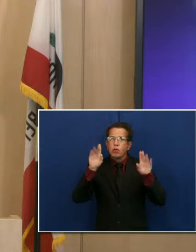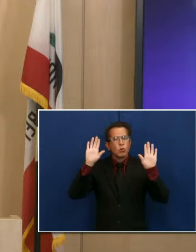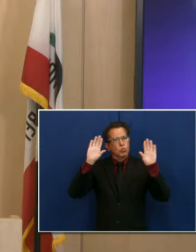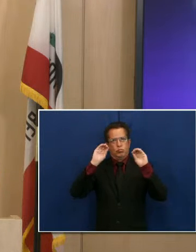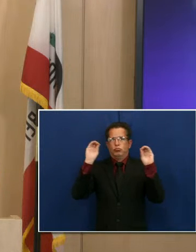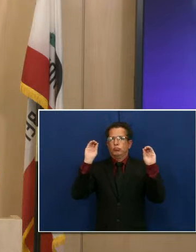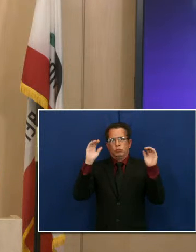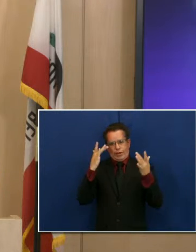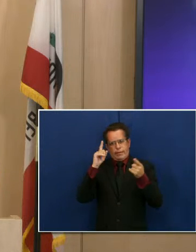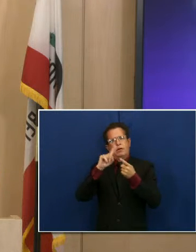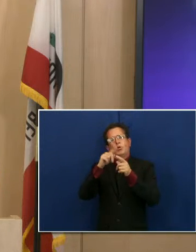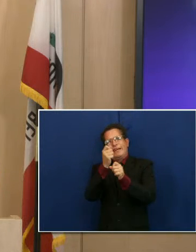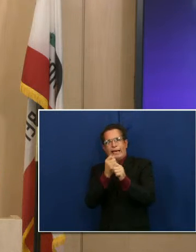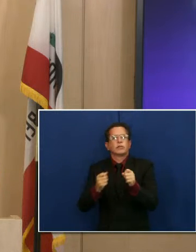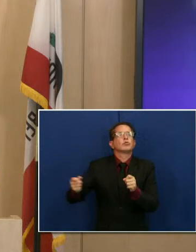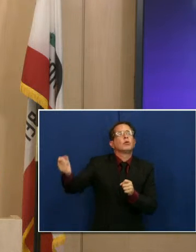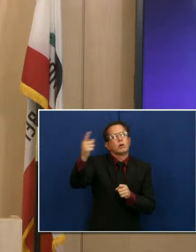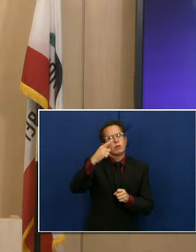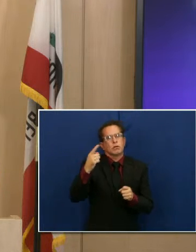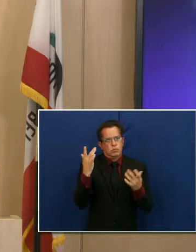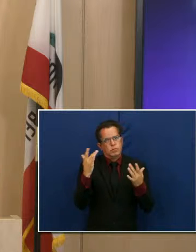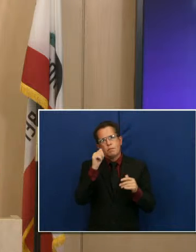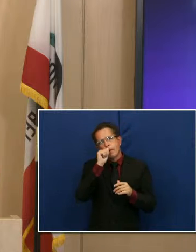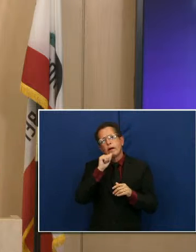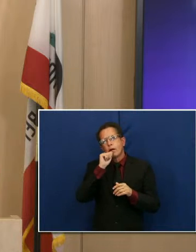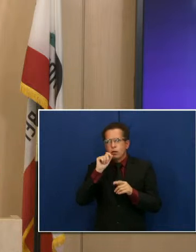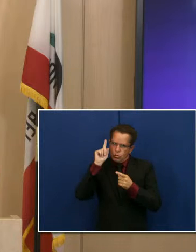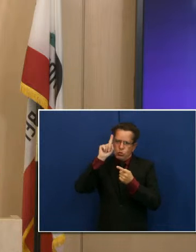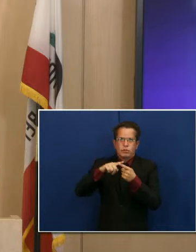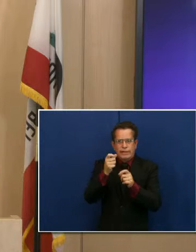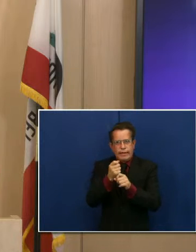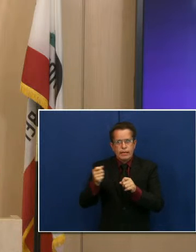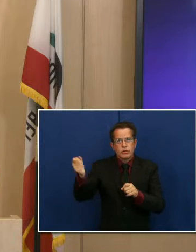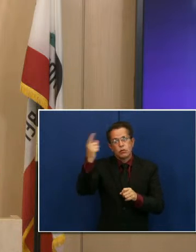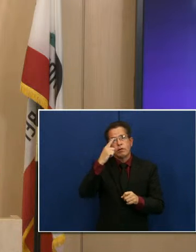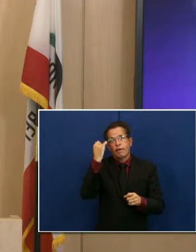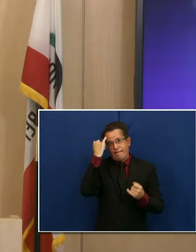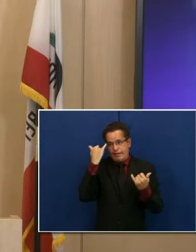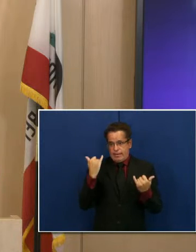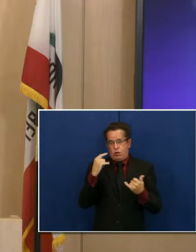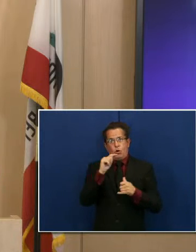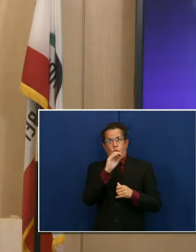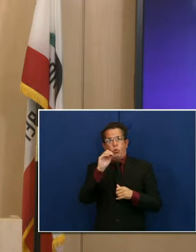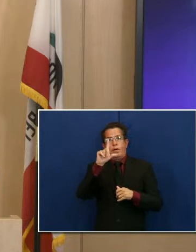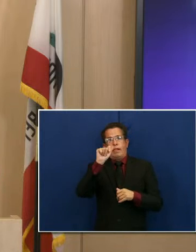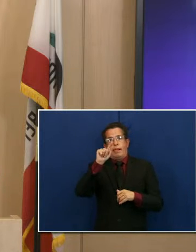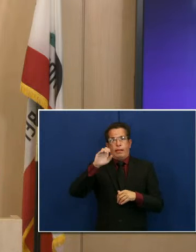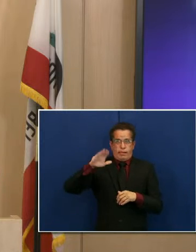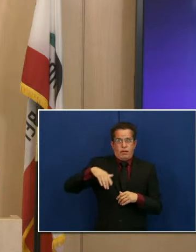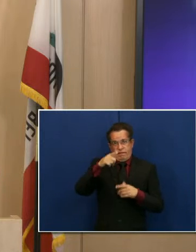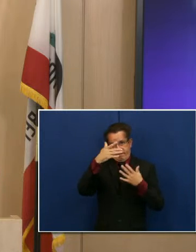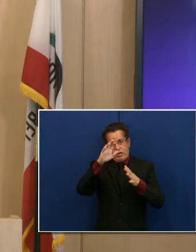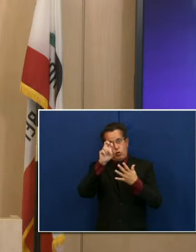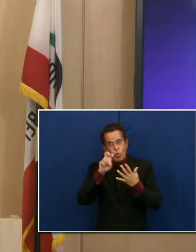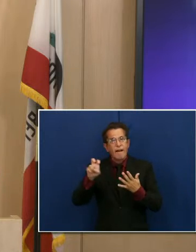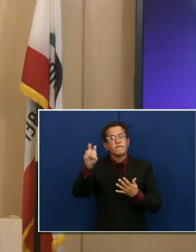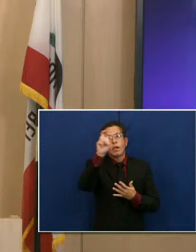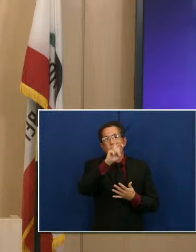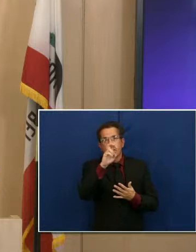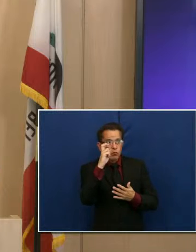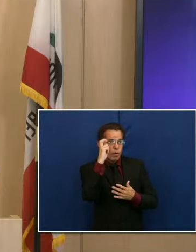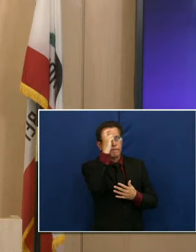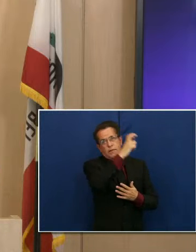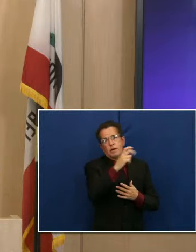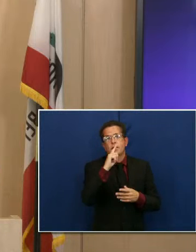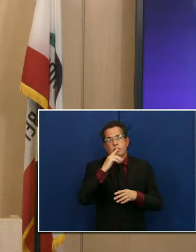year. If it's too late, if you've already traveled and are at your family's home, please be